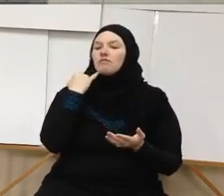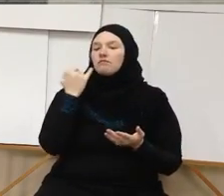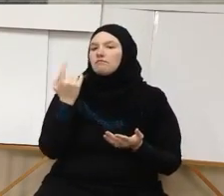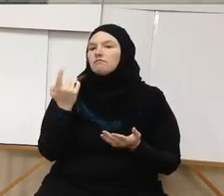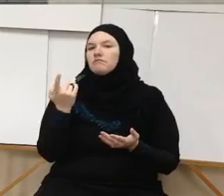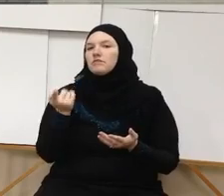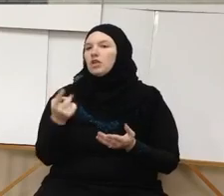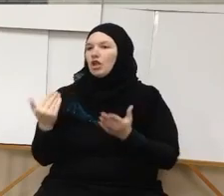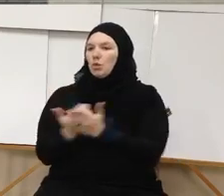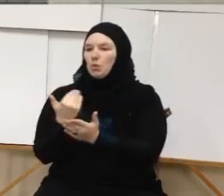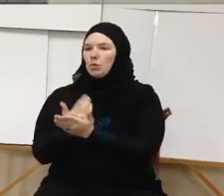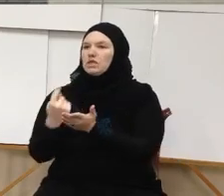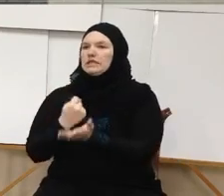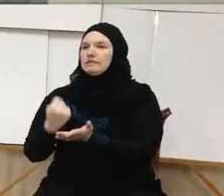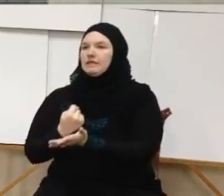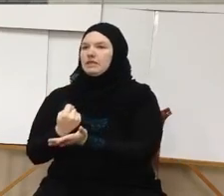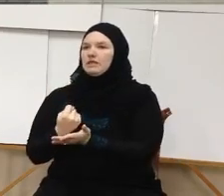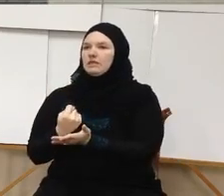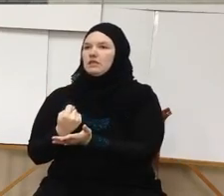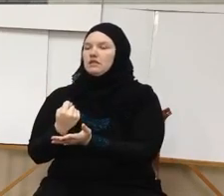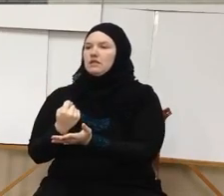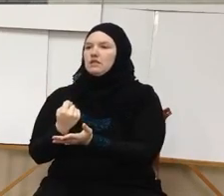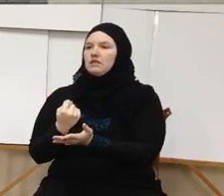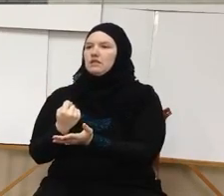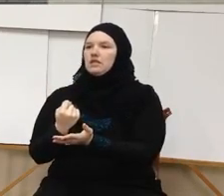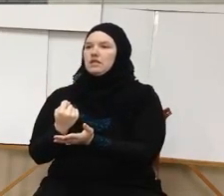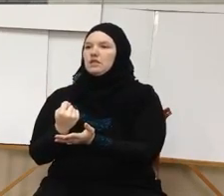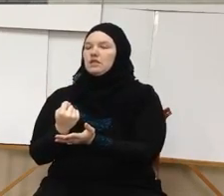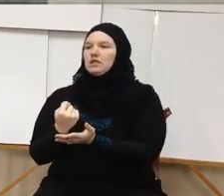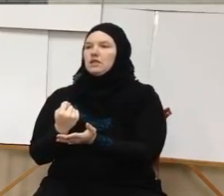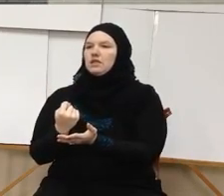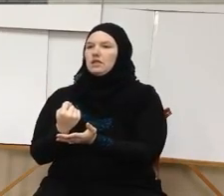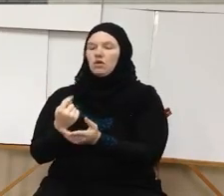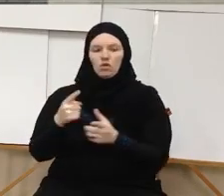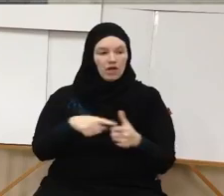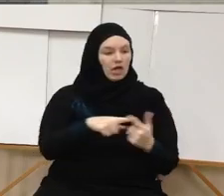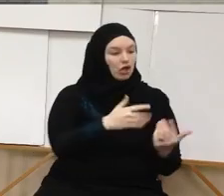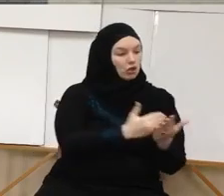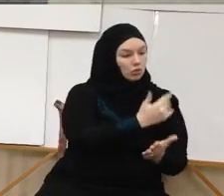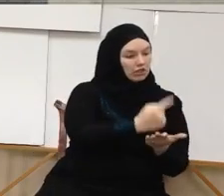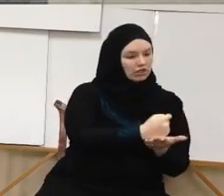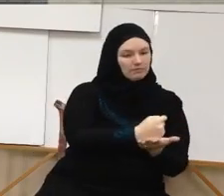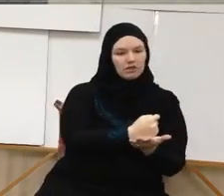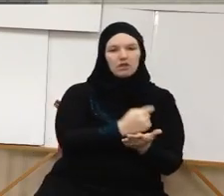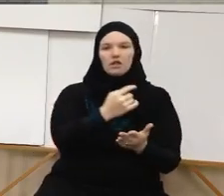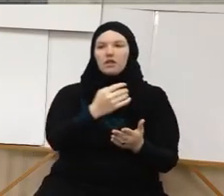thing as the New Testament, there must be such a thing as the Last Testament. And the Last Testament is